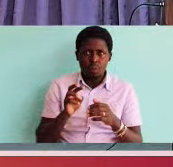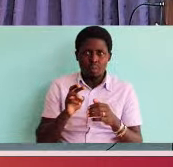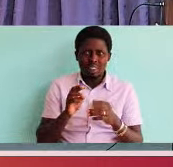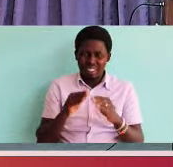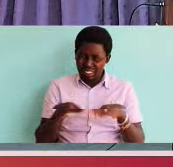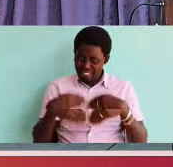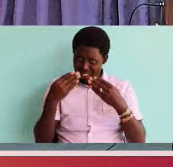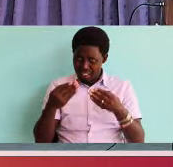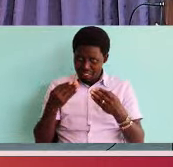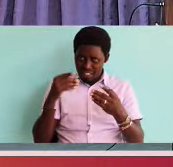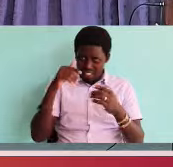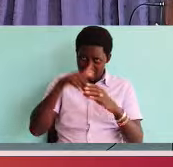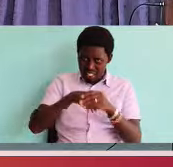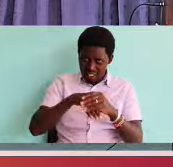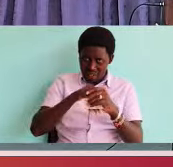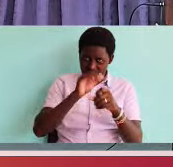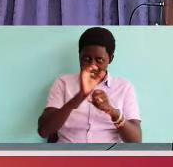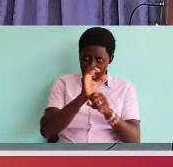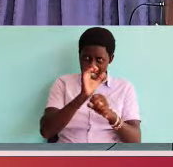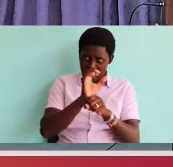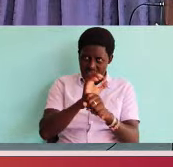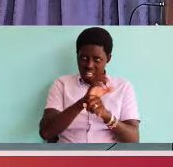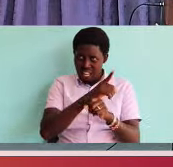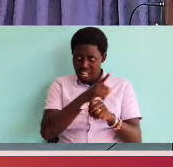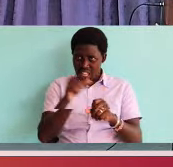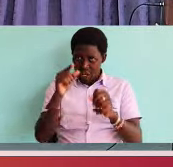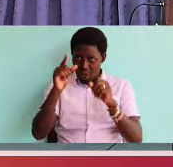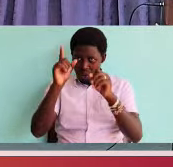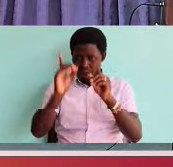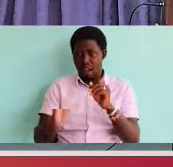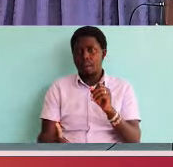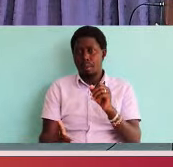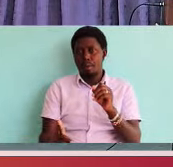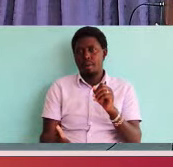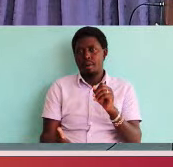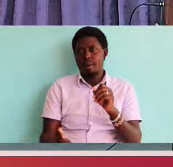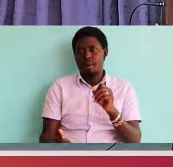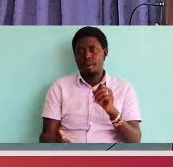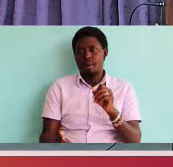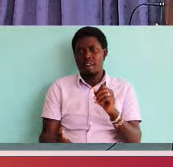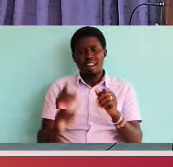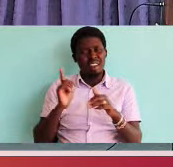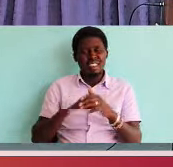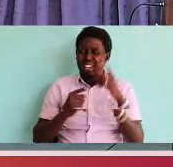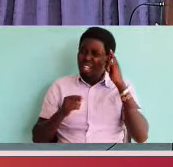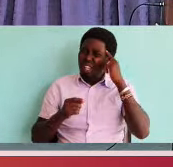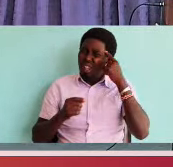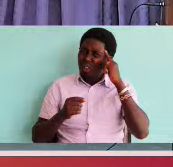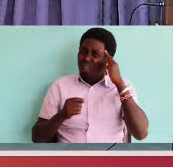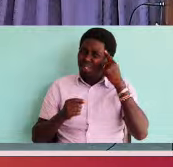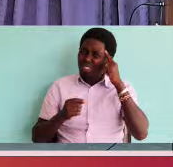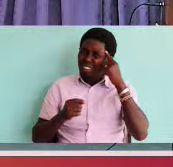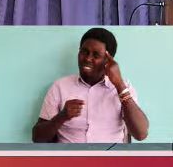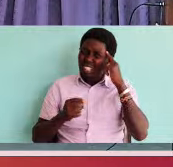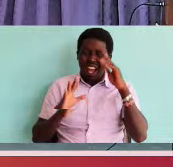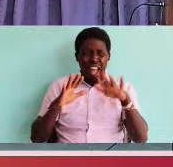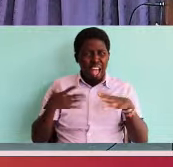giving in their churches had gone down. And they thought of